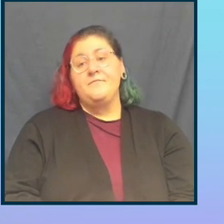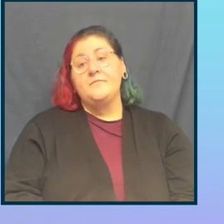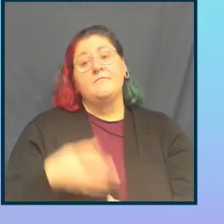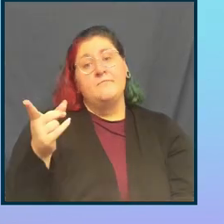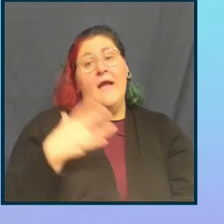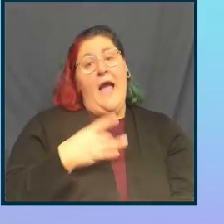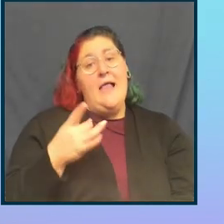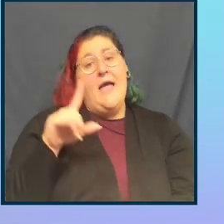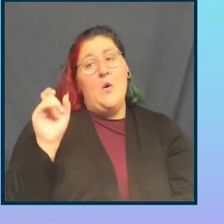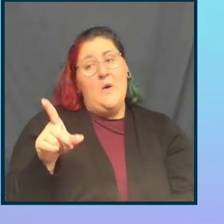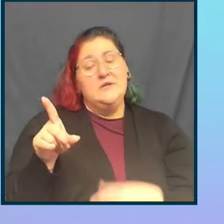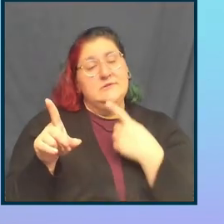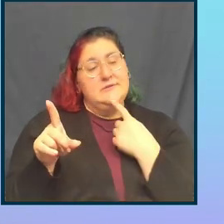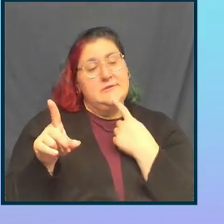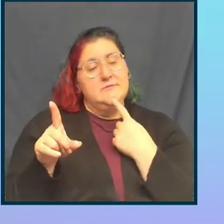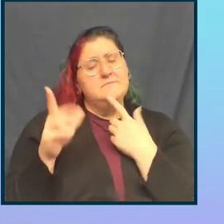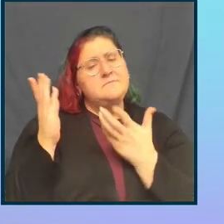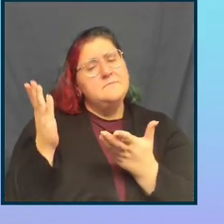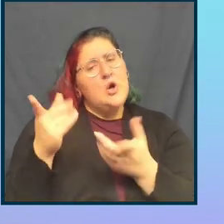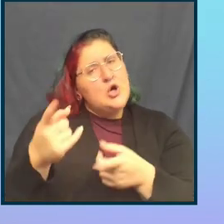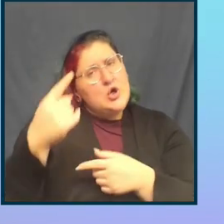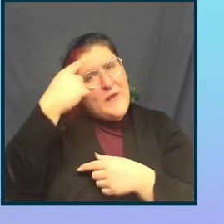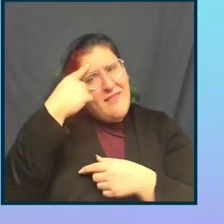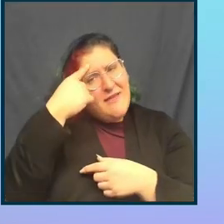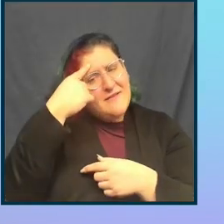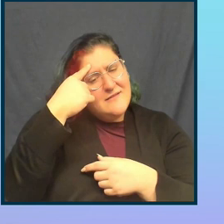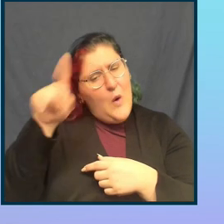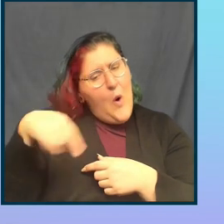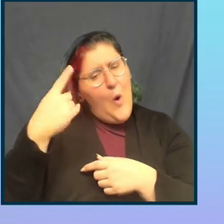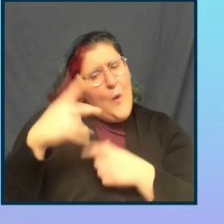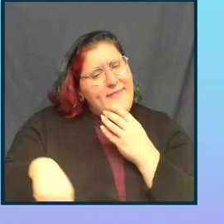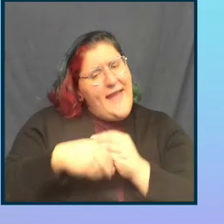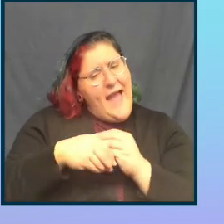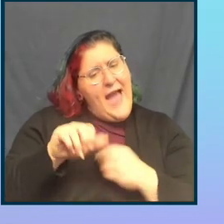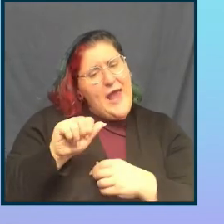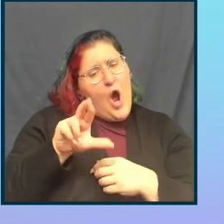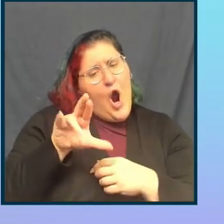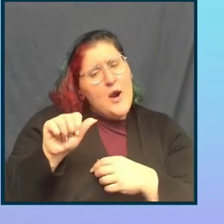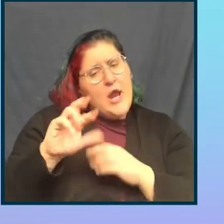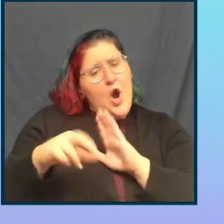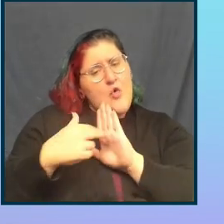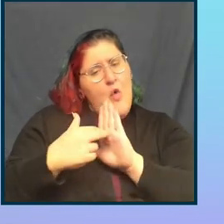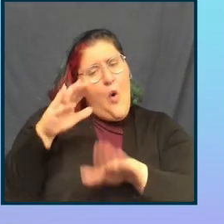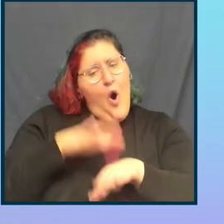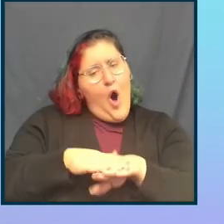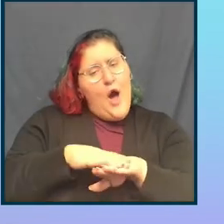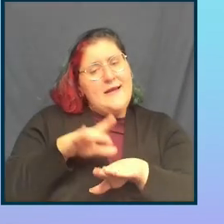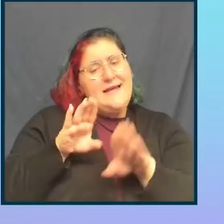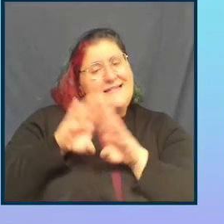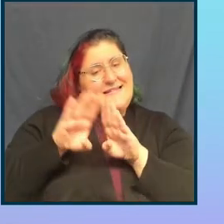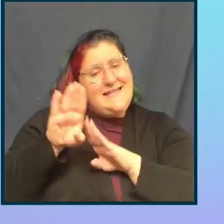liked. It says, so would you say that you should only add ARIA roles on div elements since the other tags already have